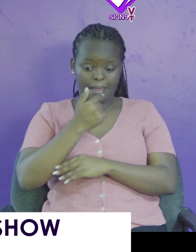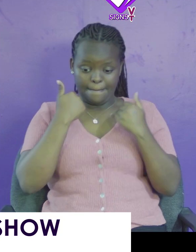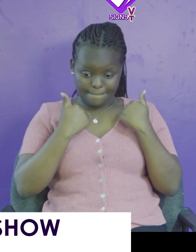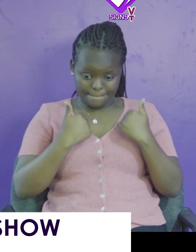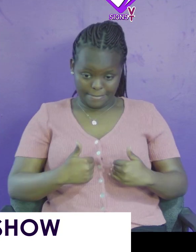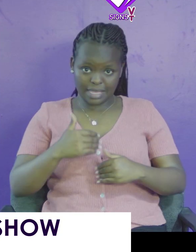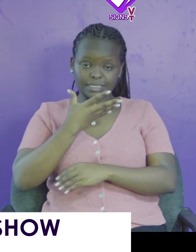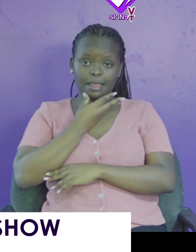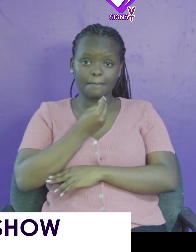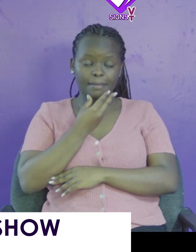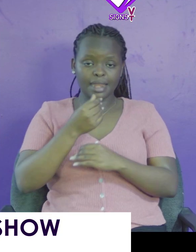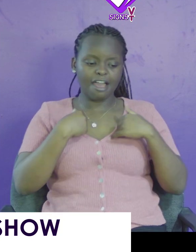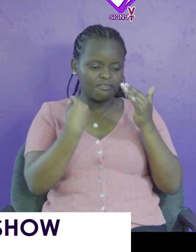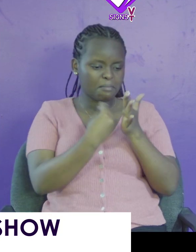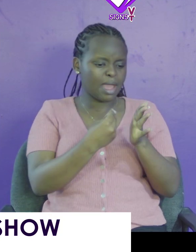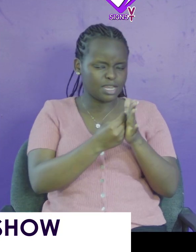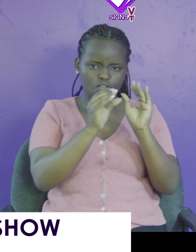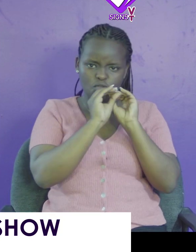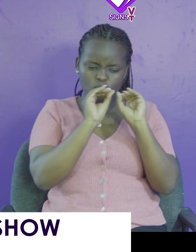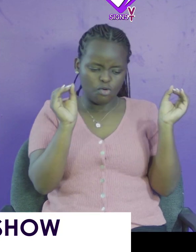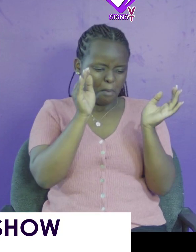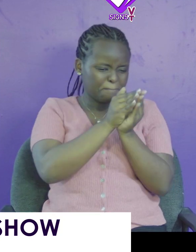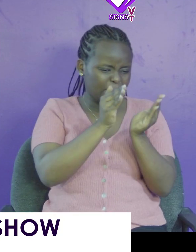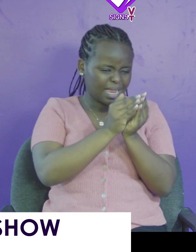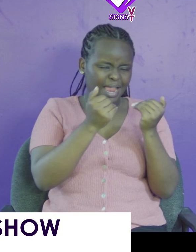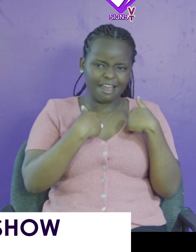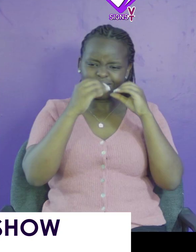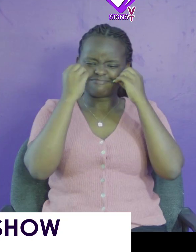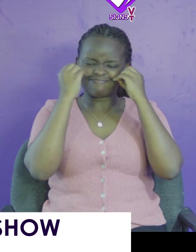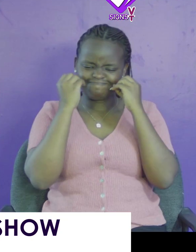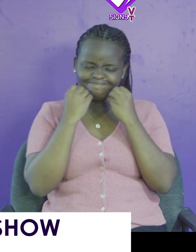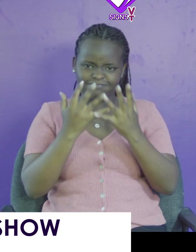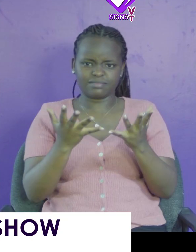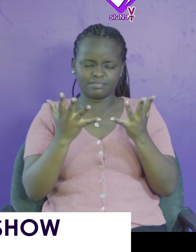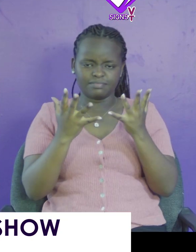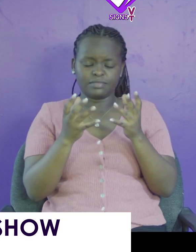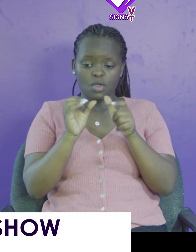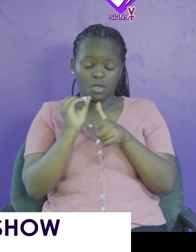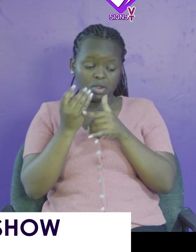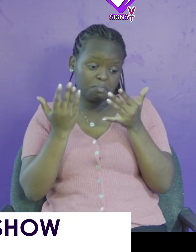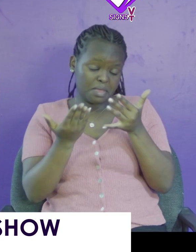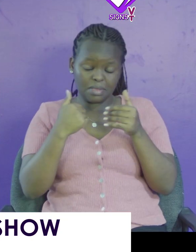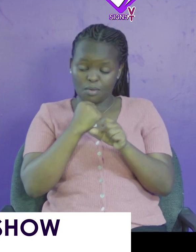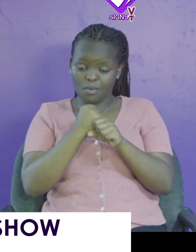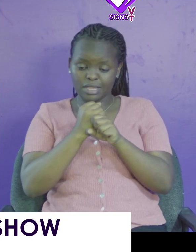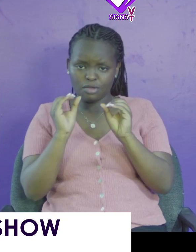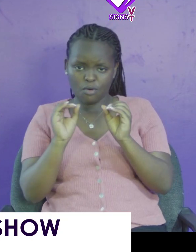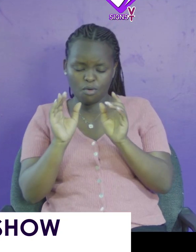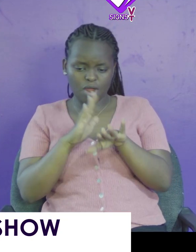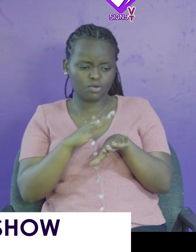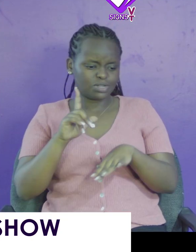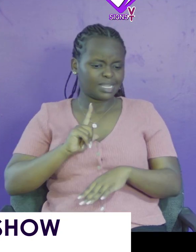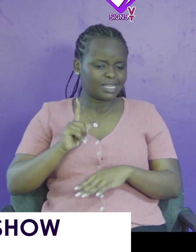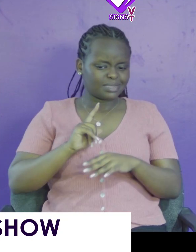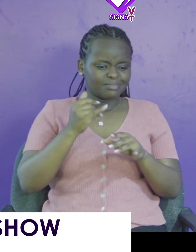man, I do not have money in my, I have not gotten money today. Or maybe I'm not working. Or maybe I got laid off from my